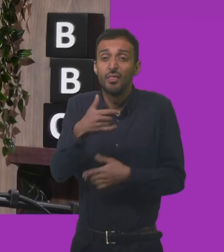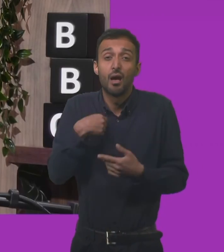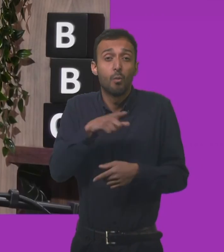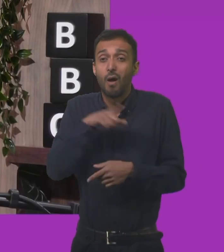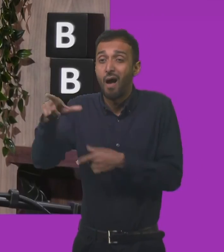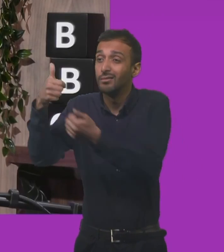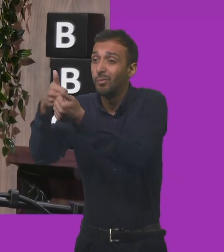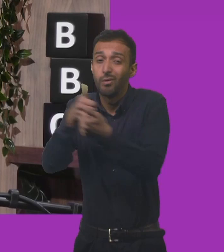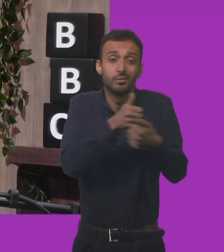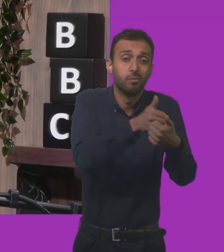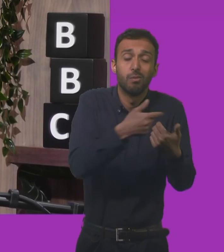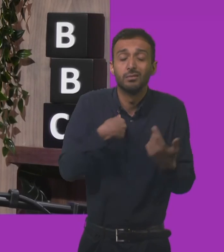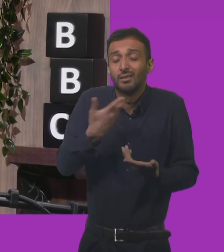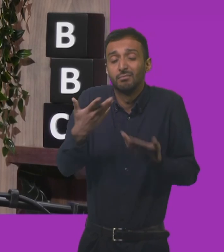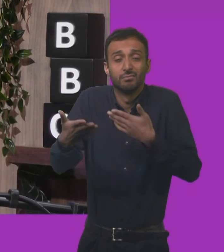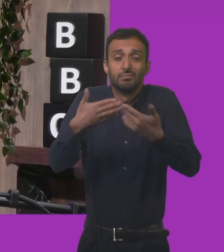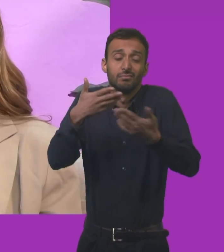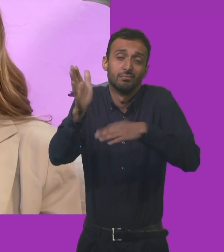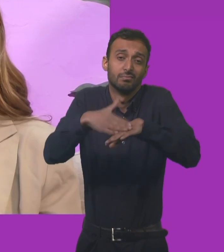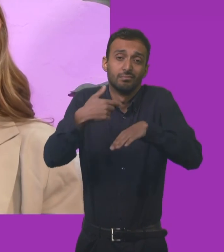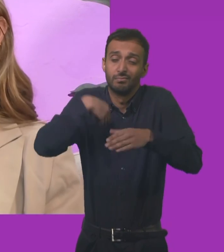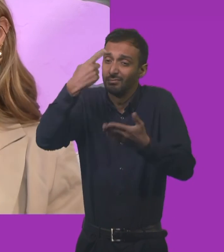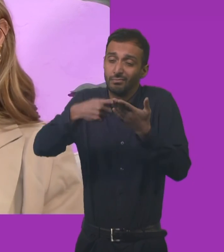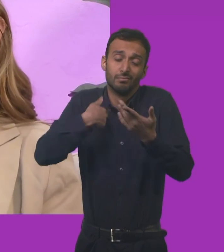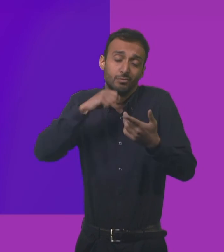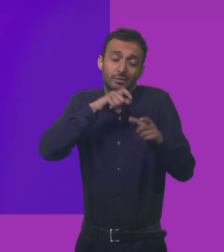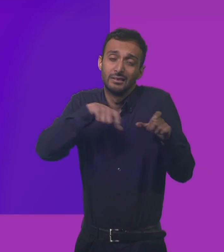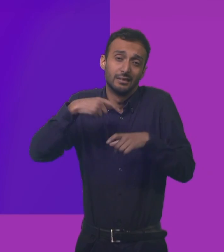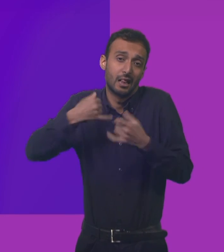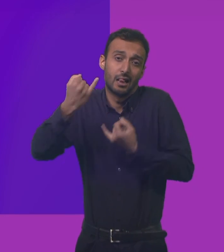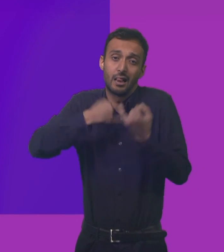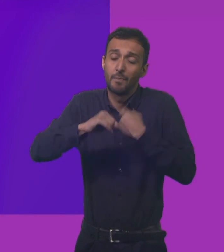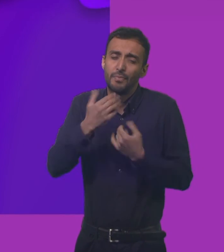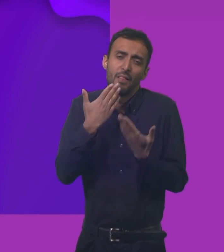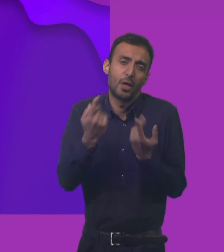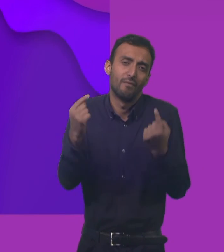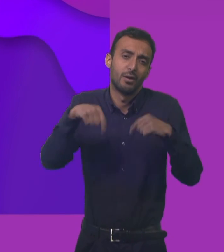know. Thank you so much, Mollie Pearce, for coming in for a chat. Thank you so much for having me.